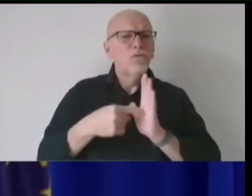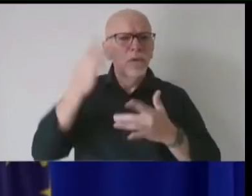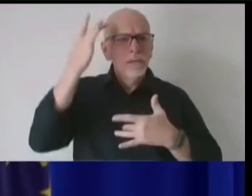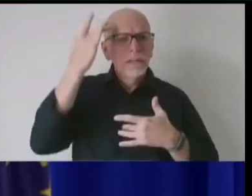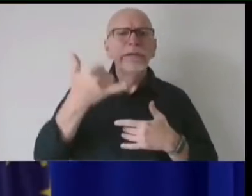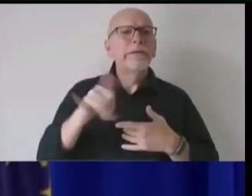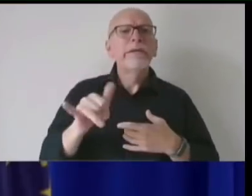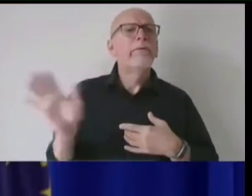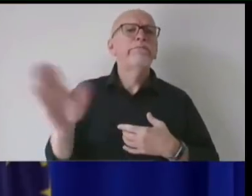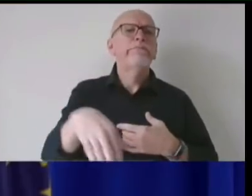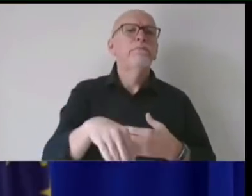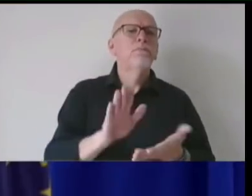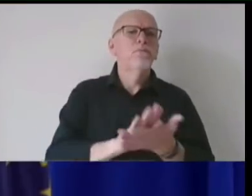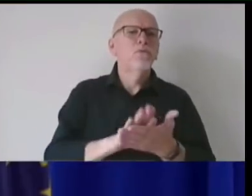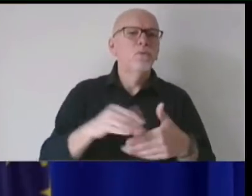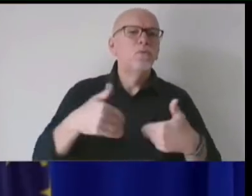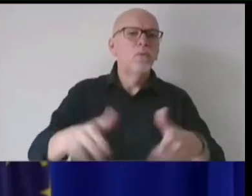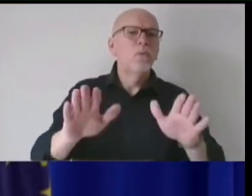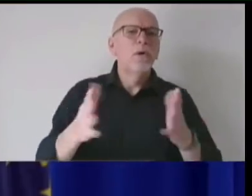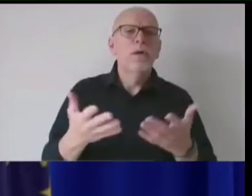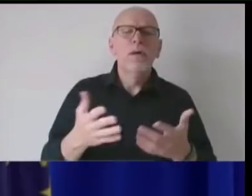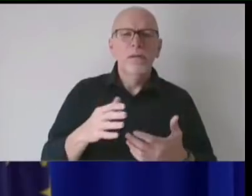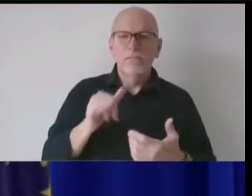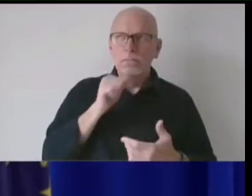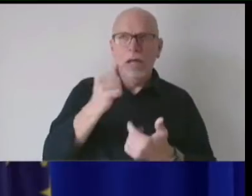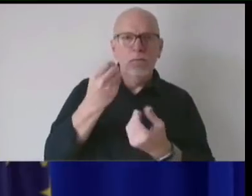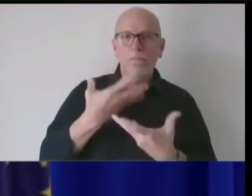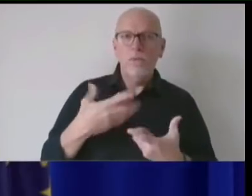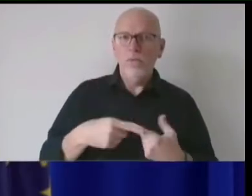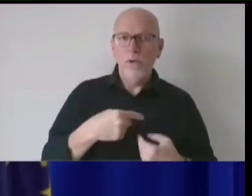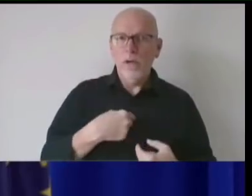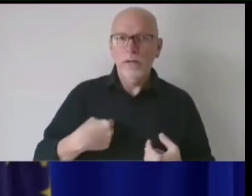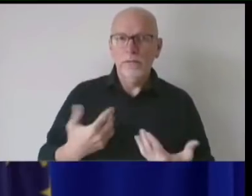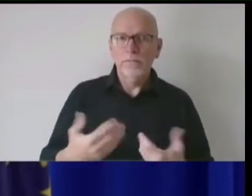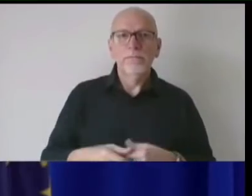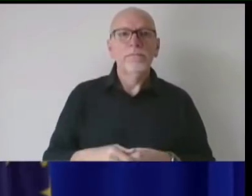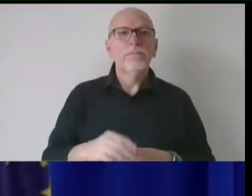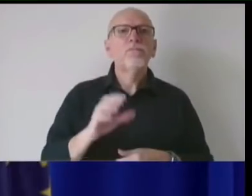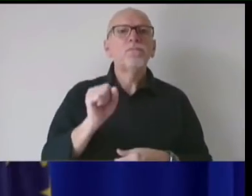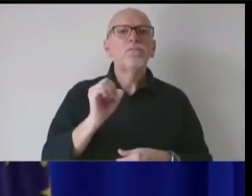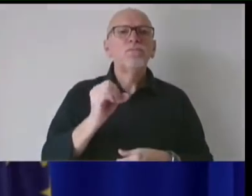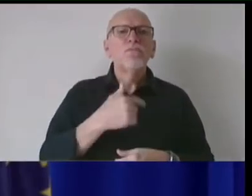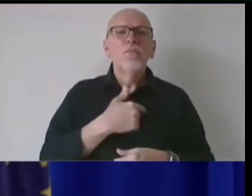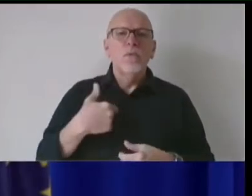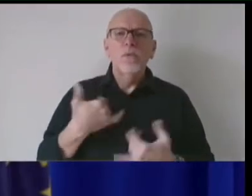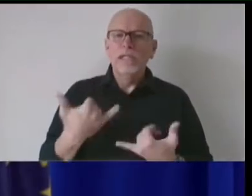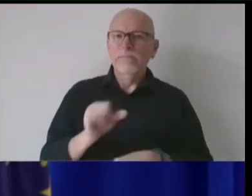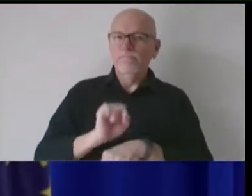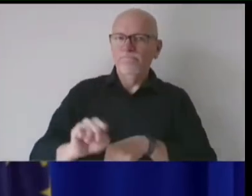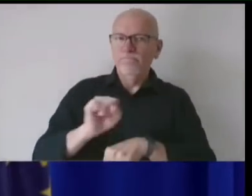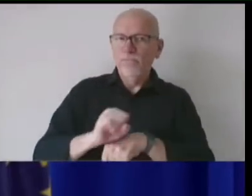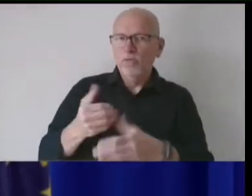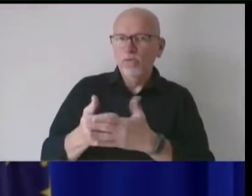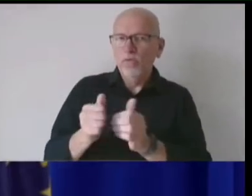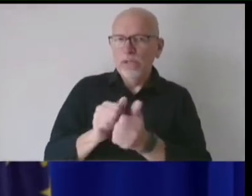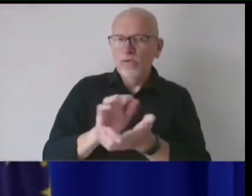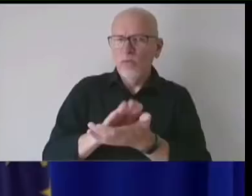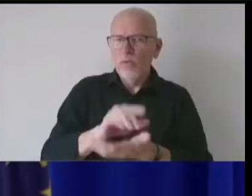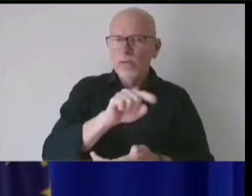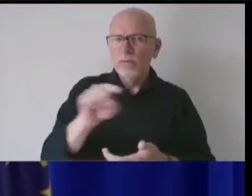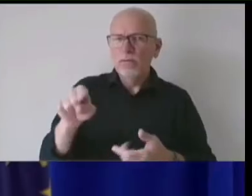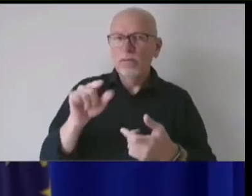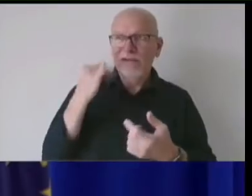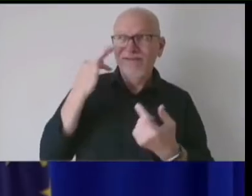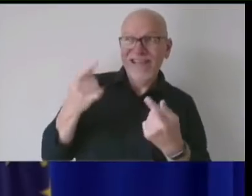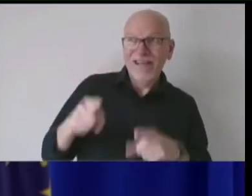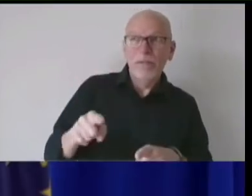come to school. And those are not being reported to us. So we are working very closely with our schools when that happens and